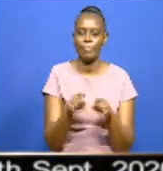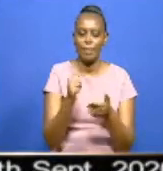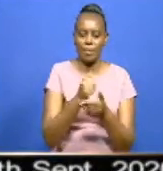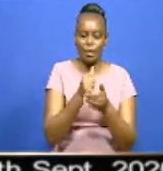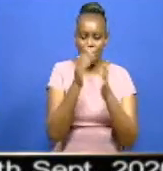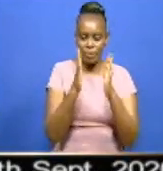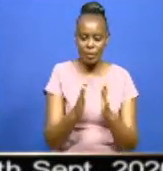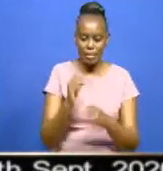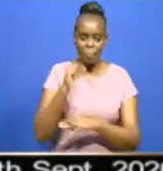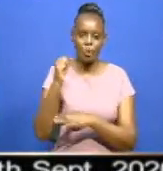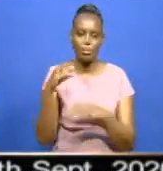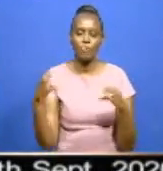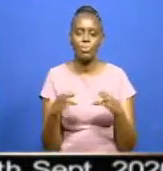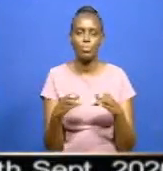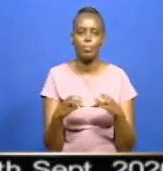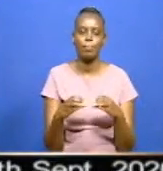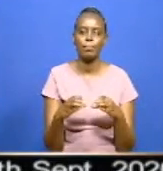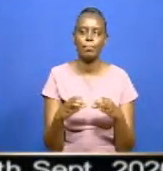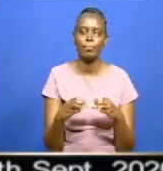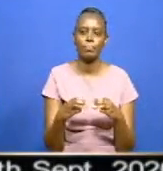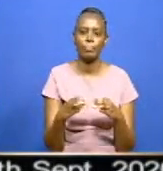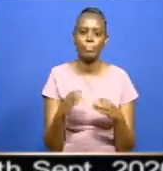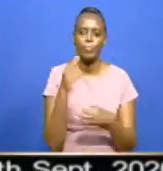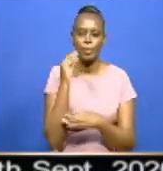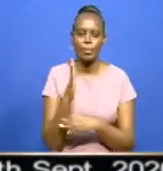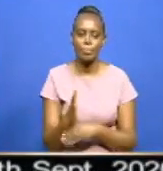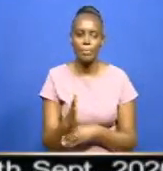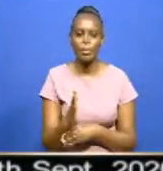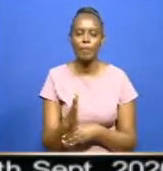registrar of political parties. Honorable Speaker,